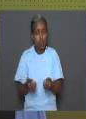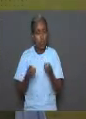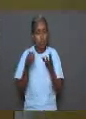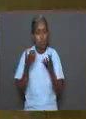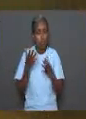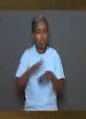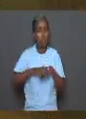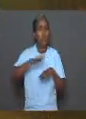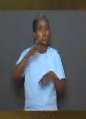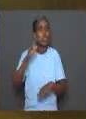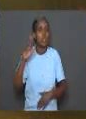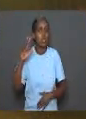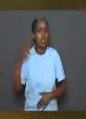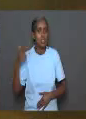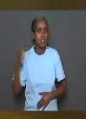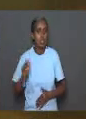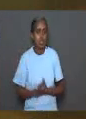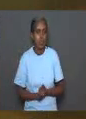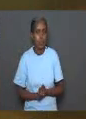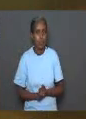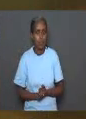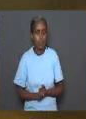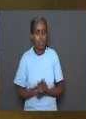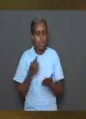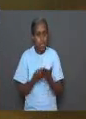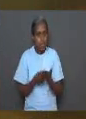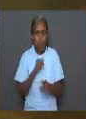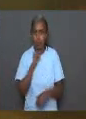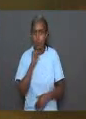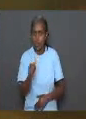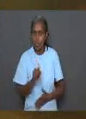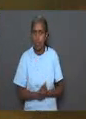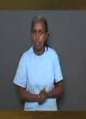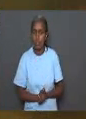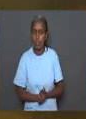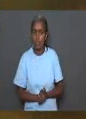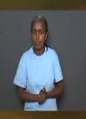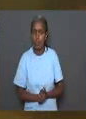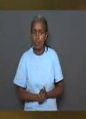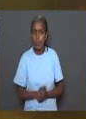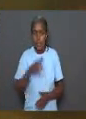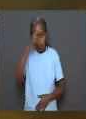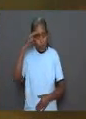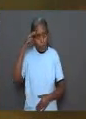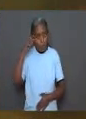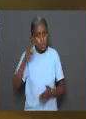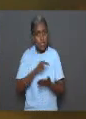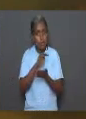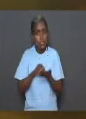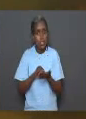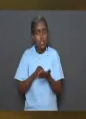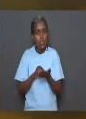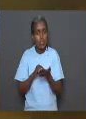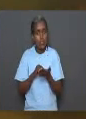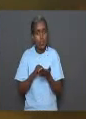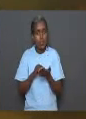30. That would not be right, because the median only looks at the